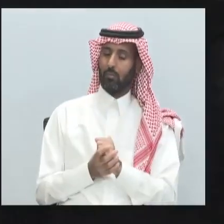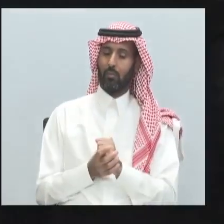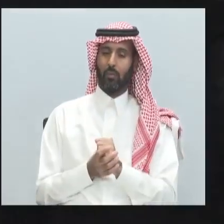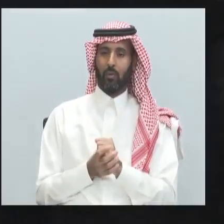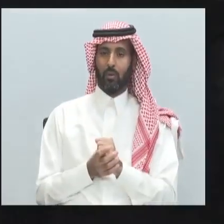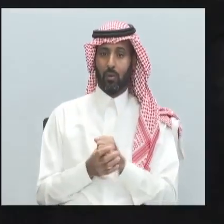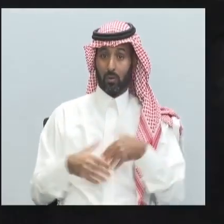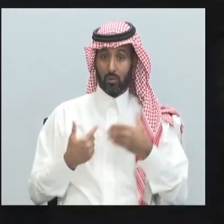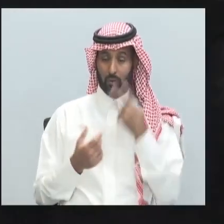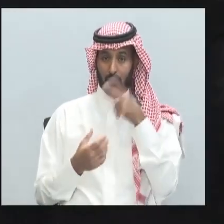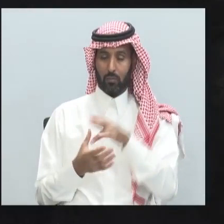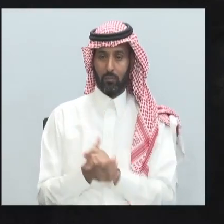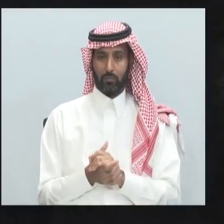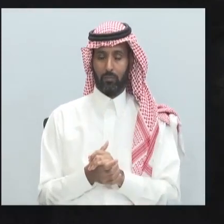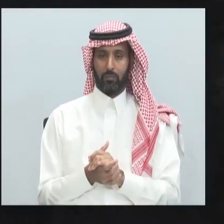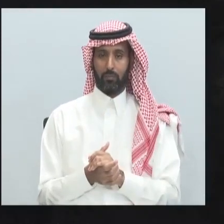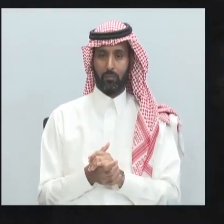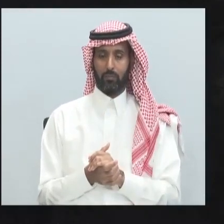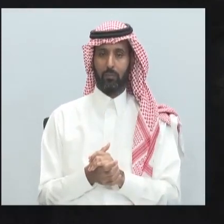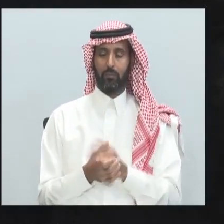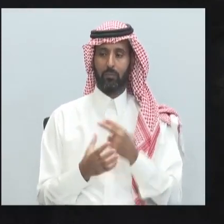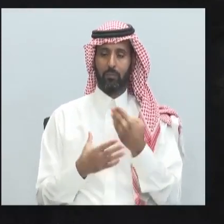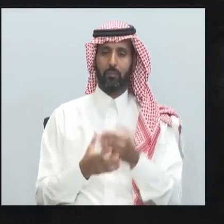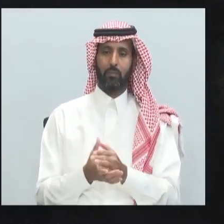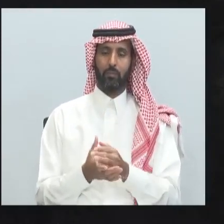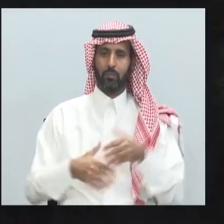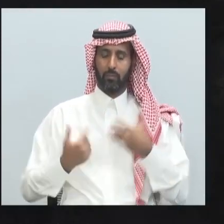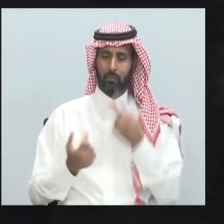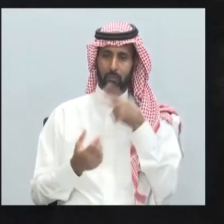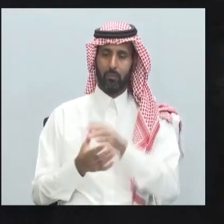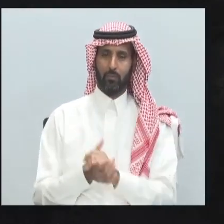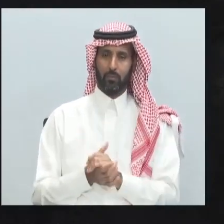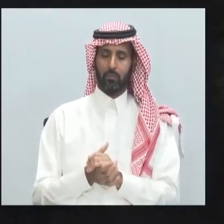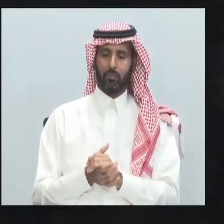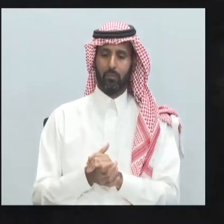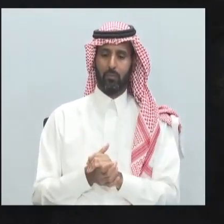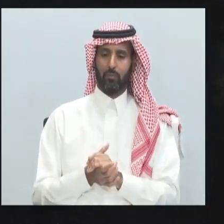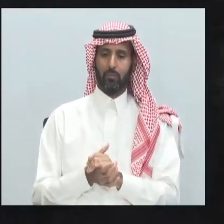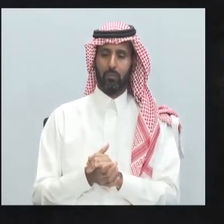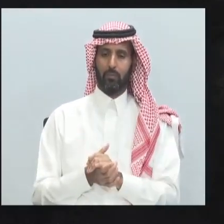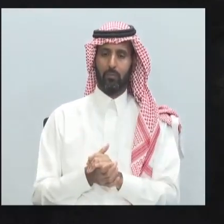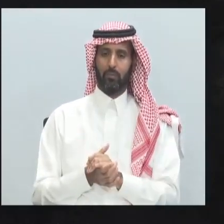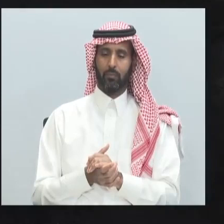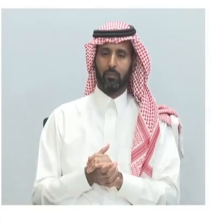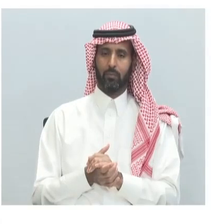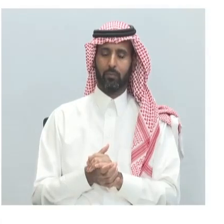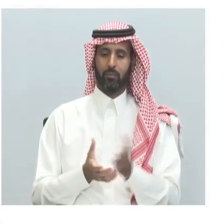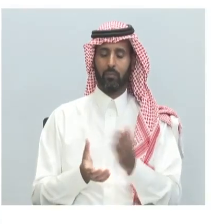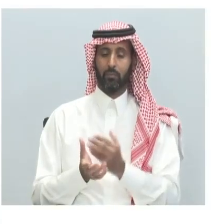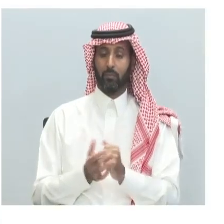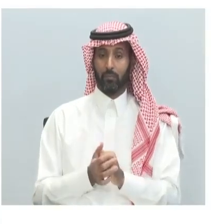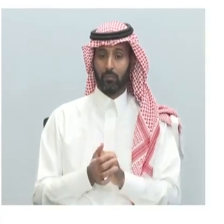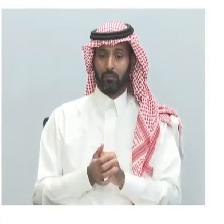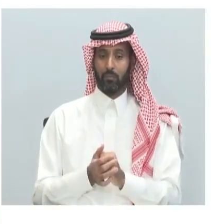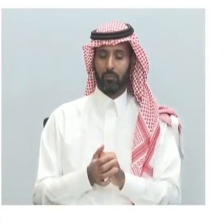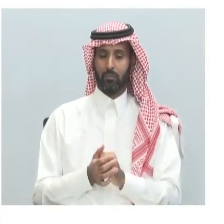to watch. It's what? Beautiful. Okay, so amazing to Watch the falcons. Excellent. Okay,